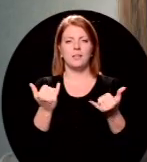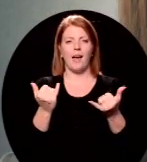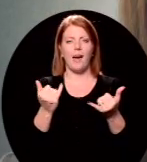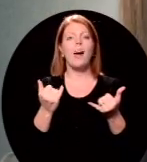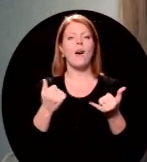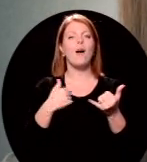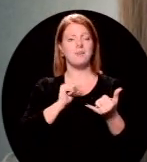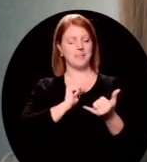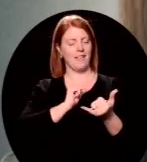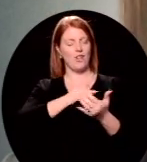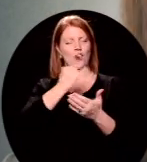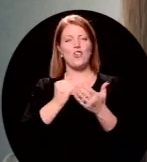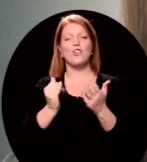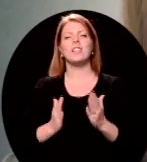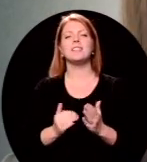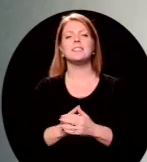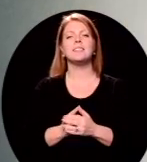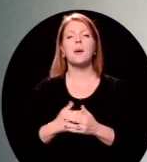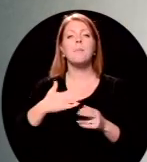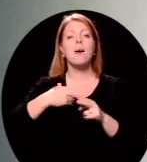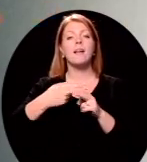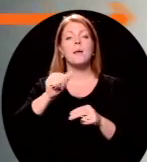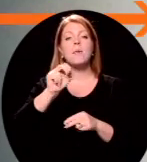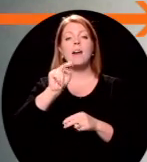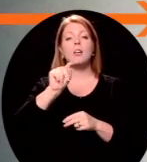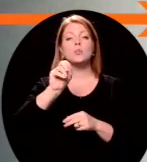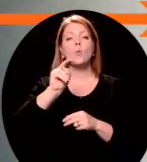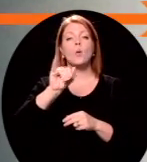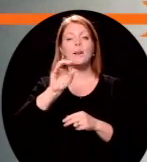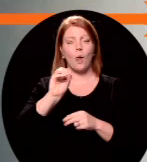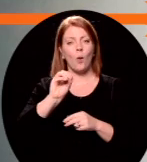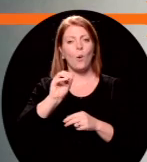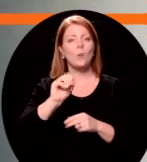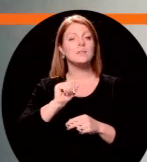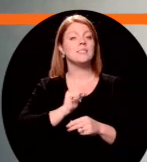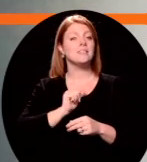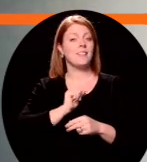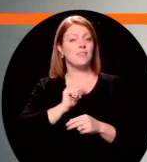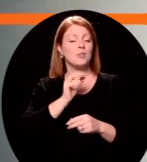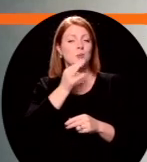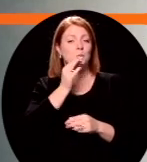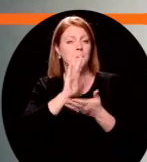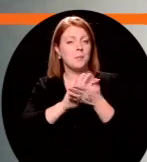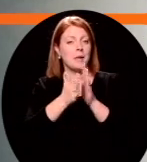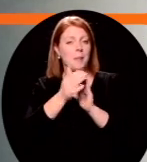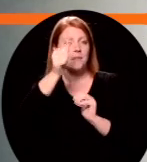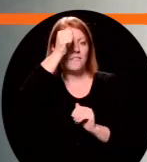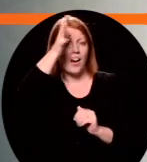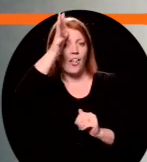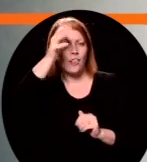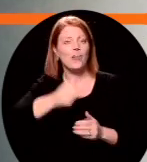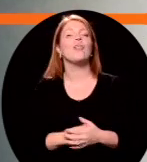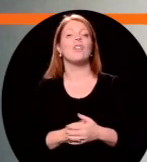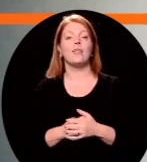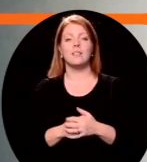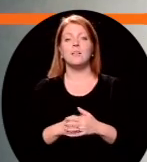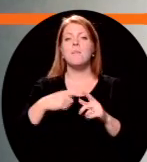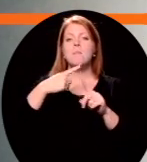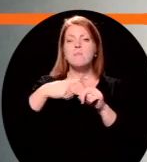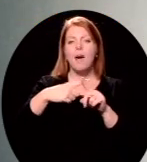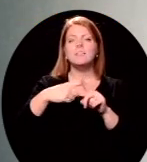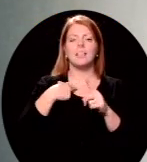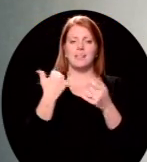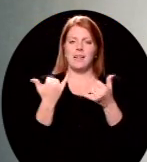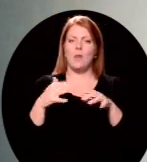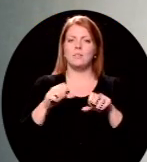school, and I am an artist. Hey, my name is Antonio. I'm a soon-to-be father,